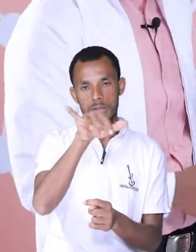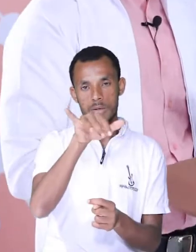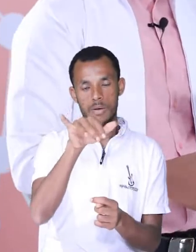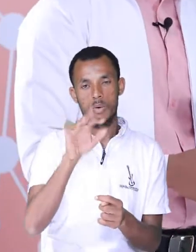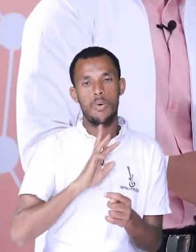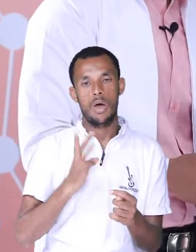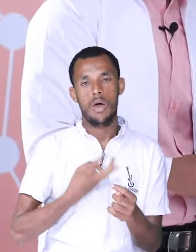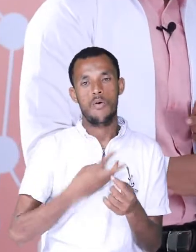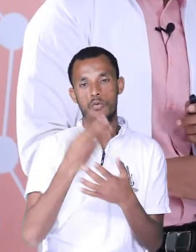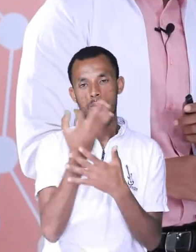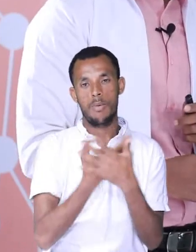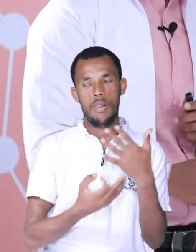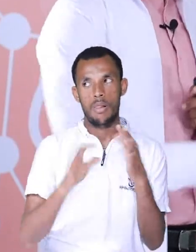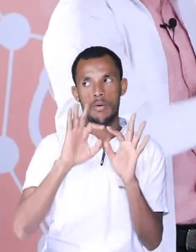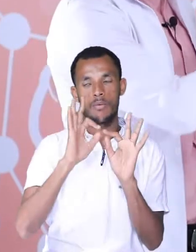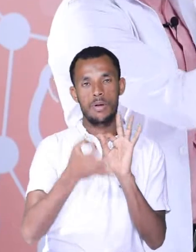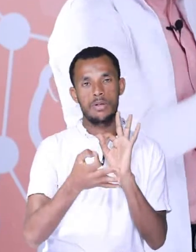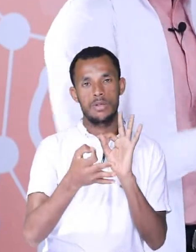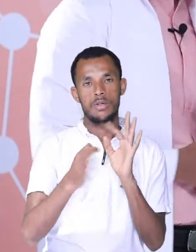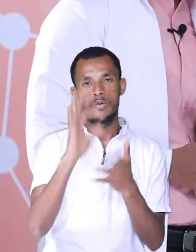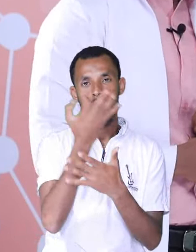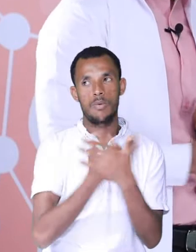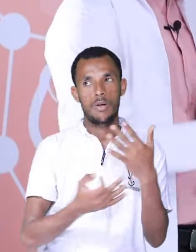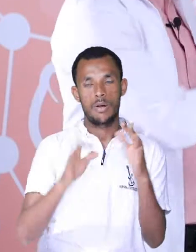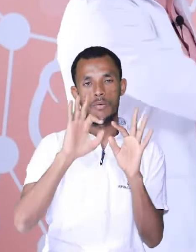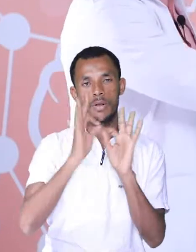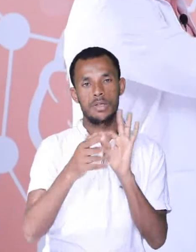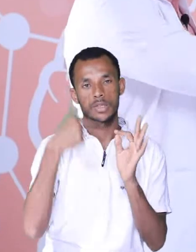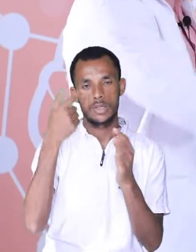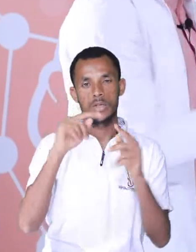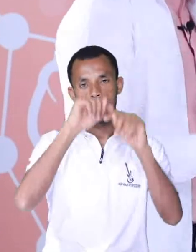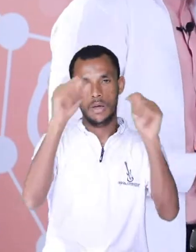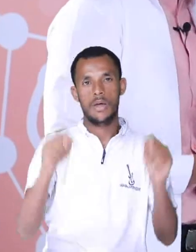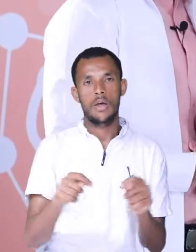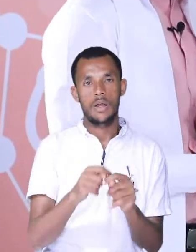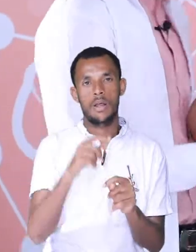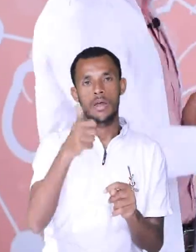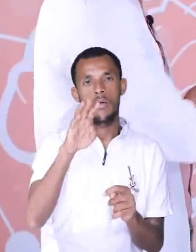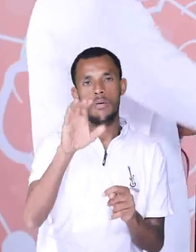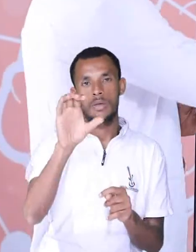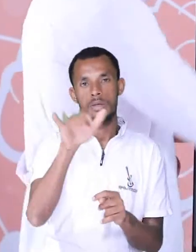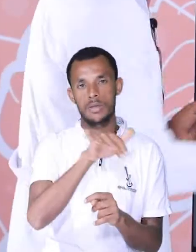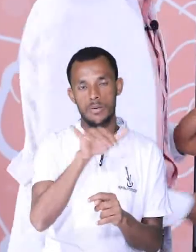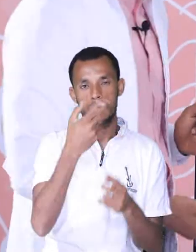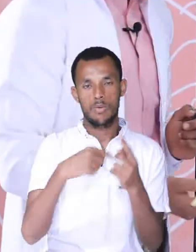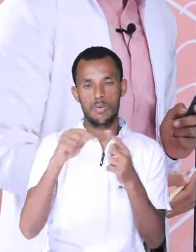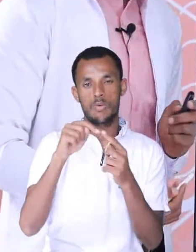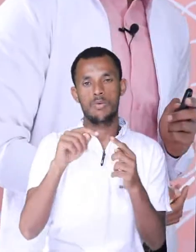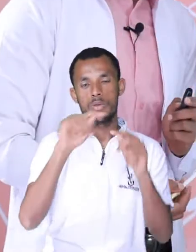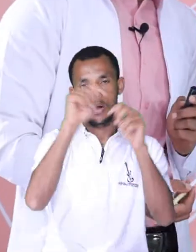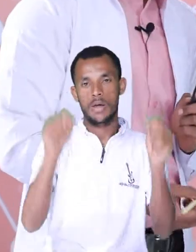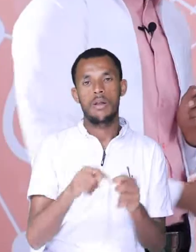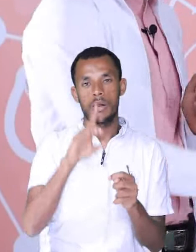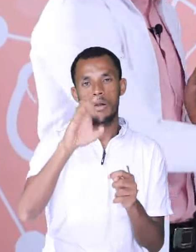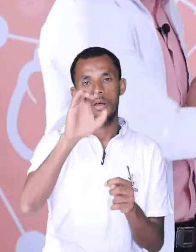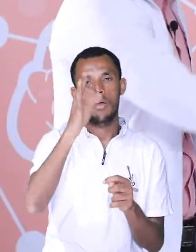a formal definition. The formal definition, it says triangle ABC is similar to triangle